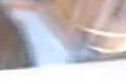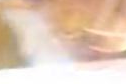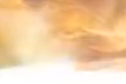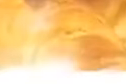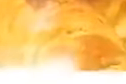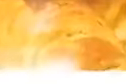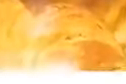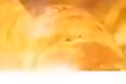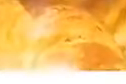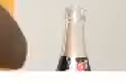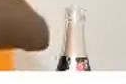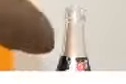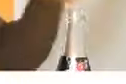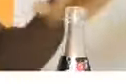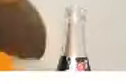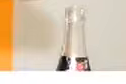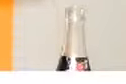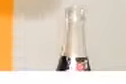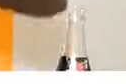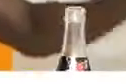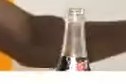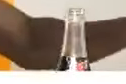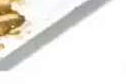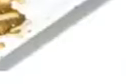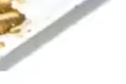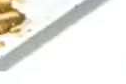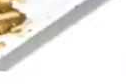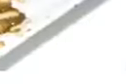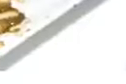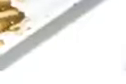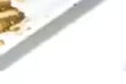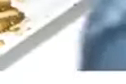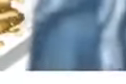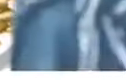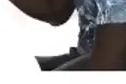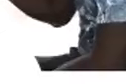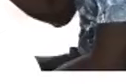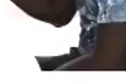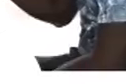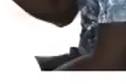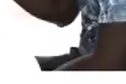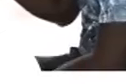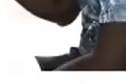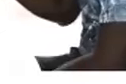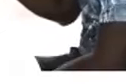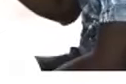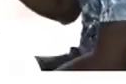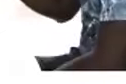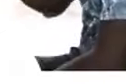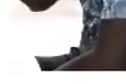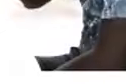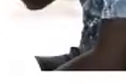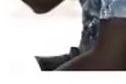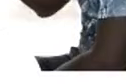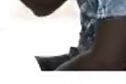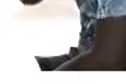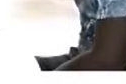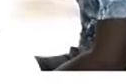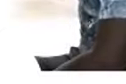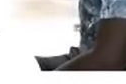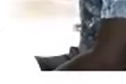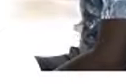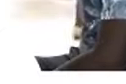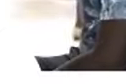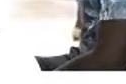domoro betama nil lom international oti woda number 1 amanke ba domo la jandam man isa domo jang is ataria ah wo mu ko bandi